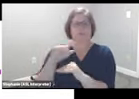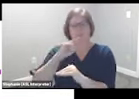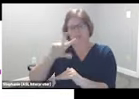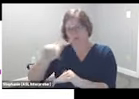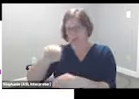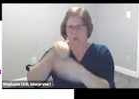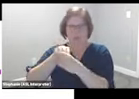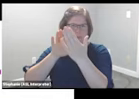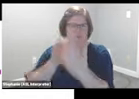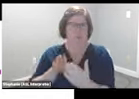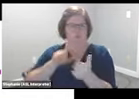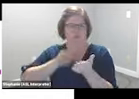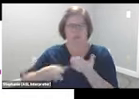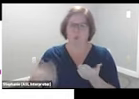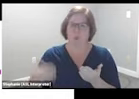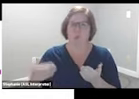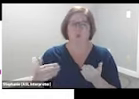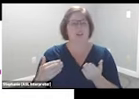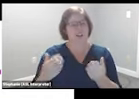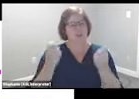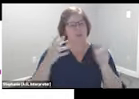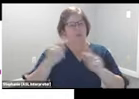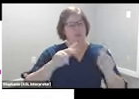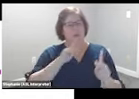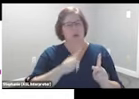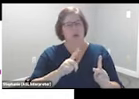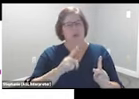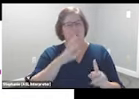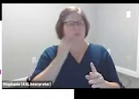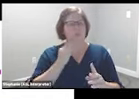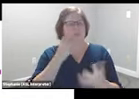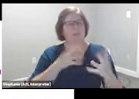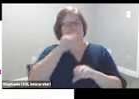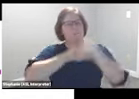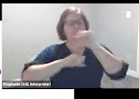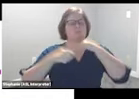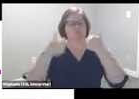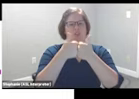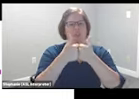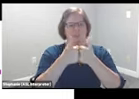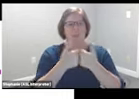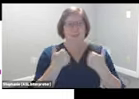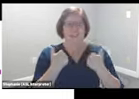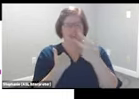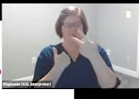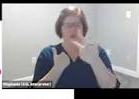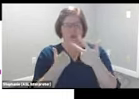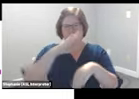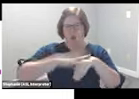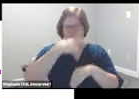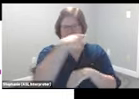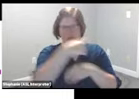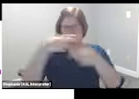Everyone is facing challenges. This is one of those slides with a graphic, and it's a very simple word art. There are 3 boxes